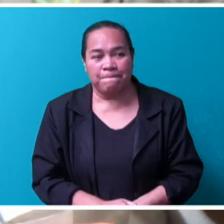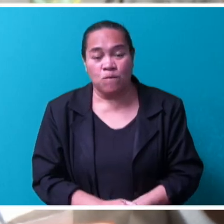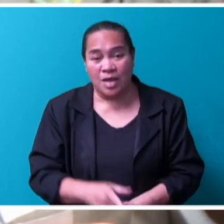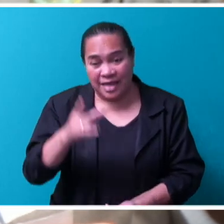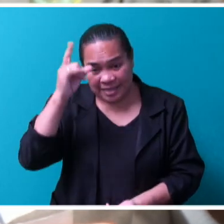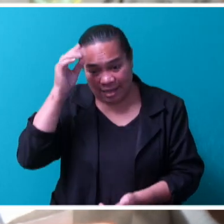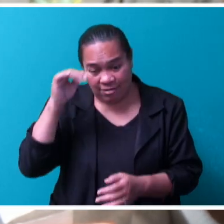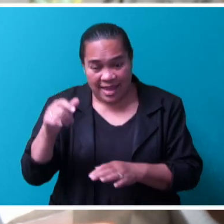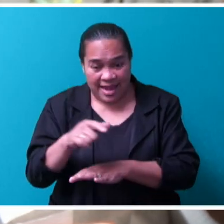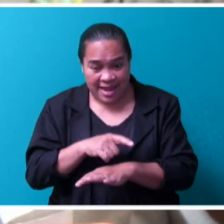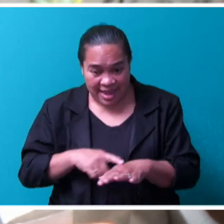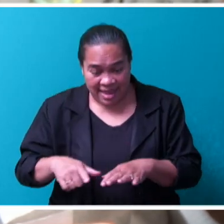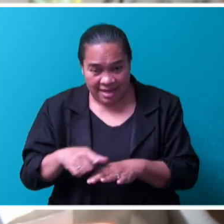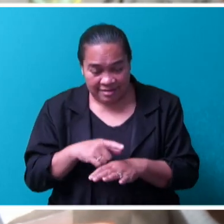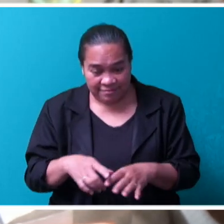and Fisheries Commission